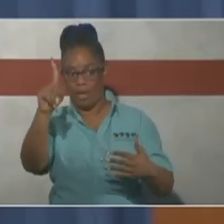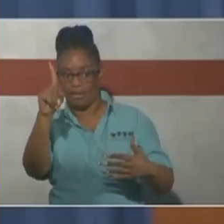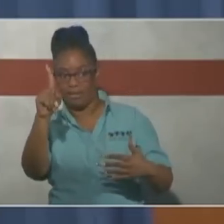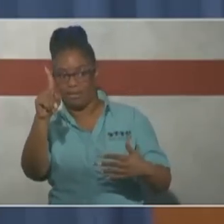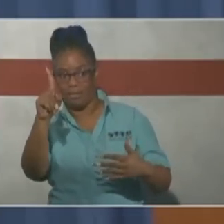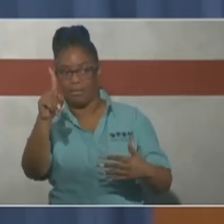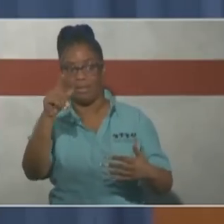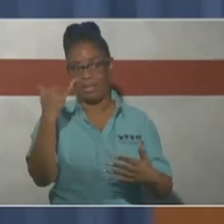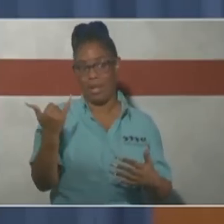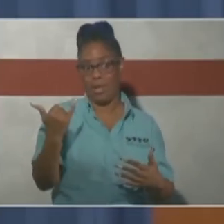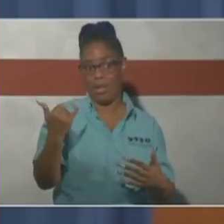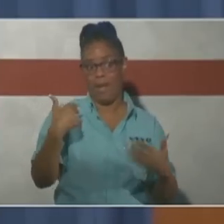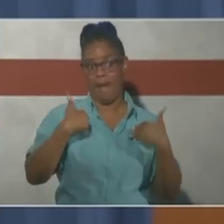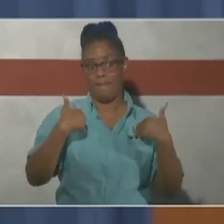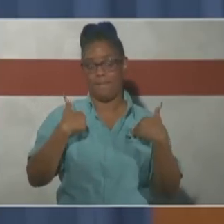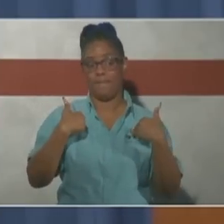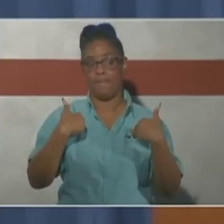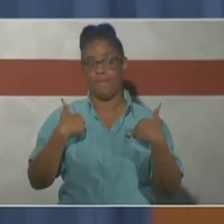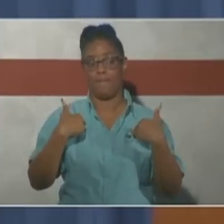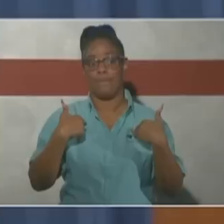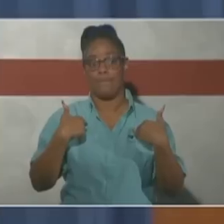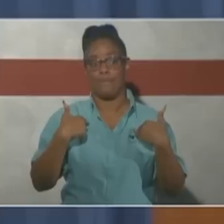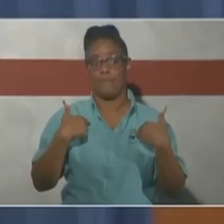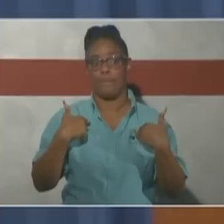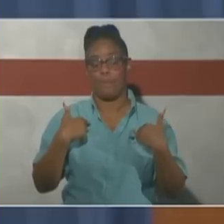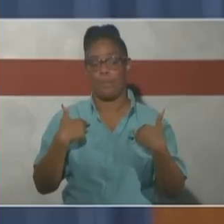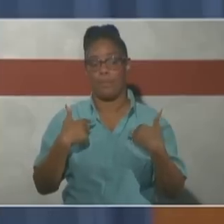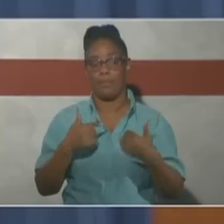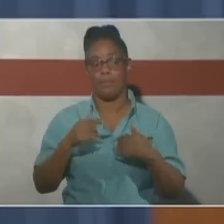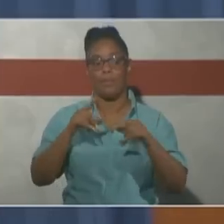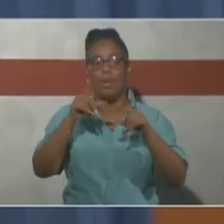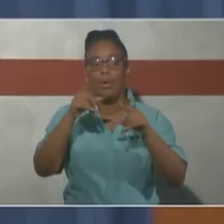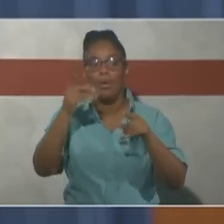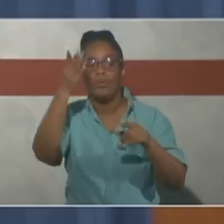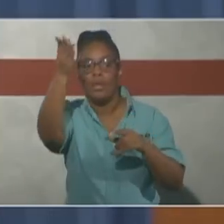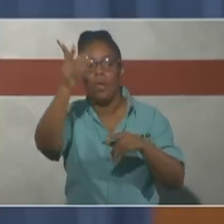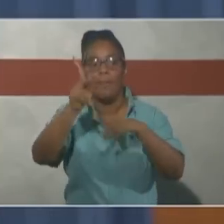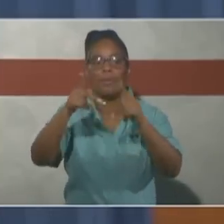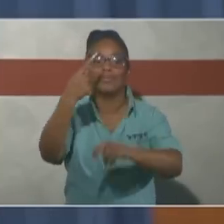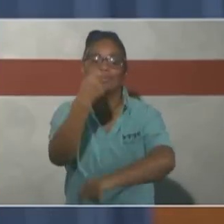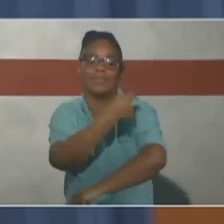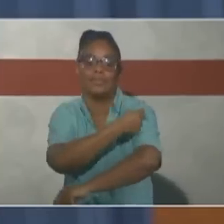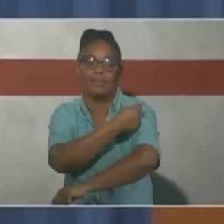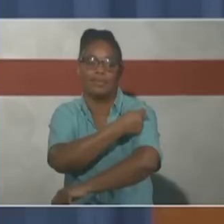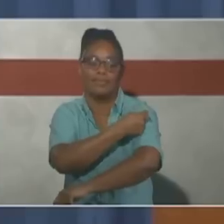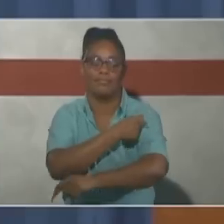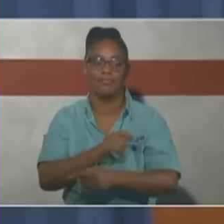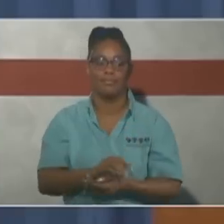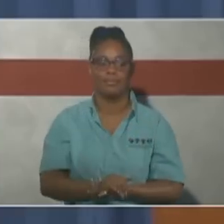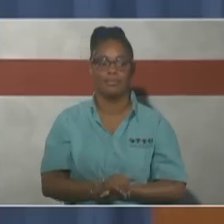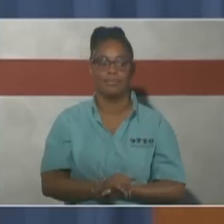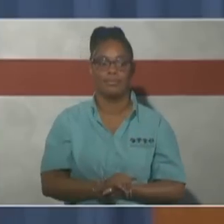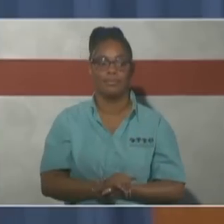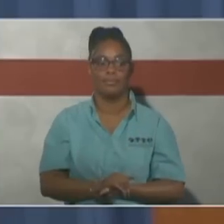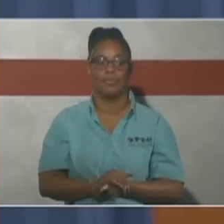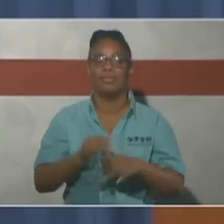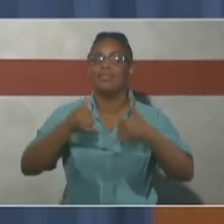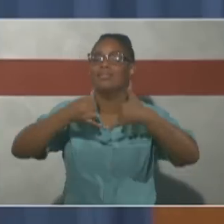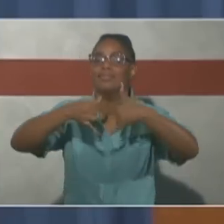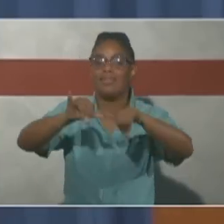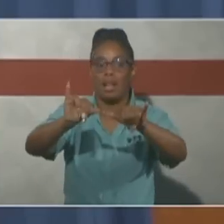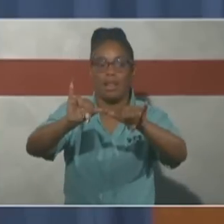BA5. We now have BF7, XBB1, etc., etc. And in the these are not just restricted